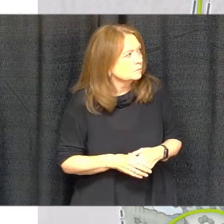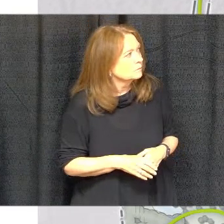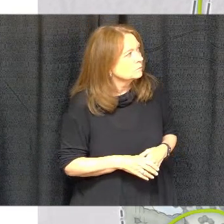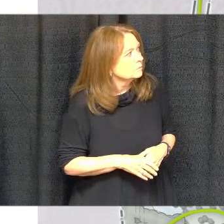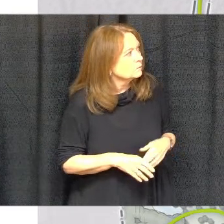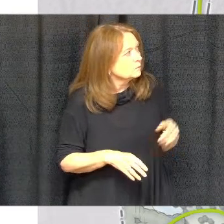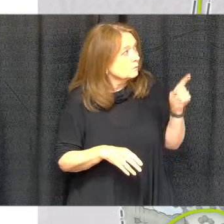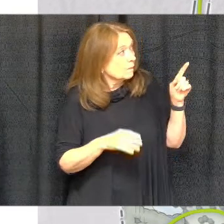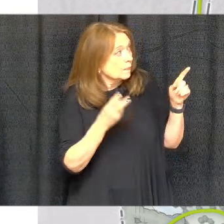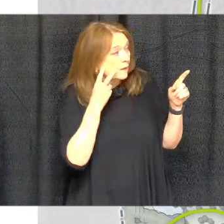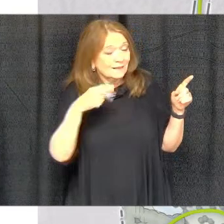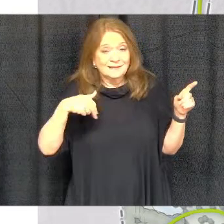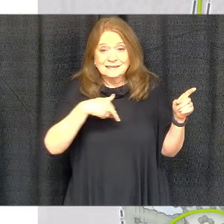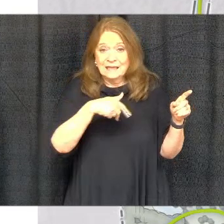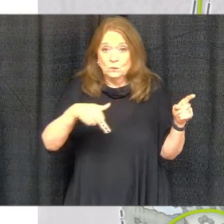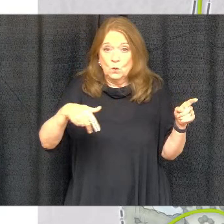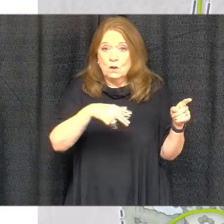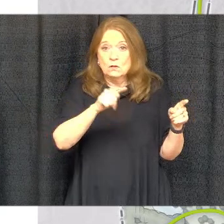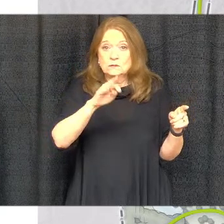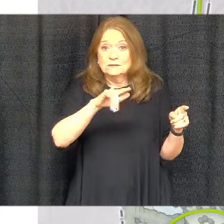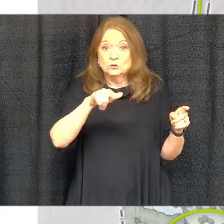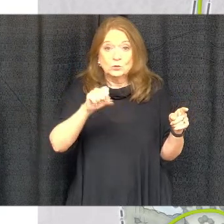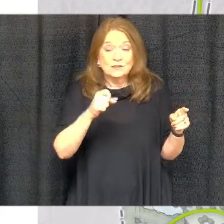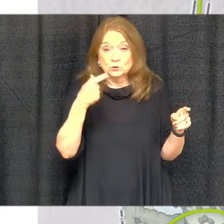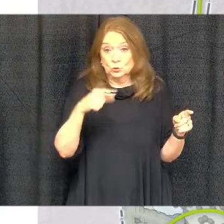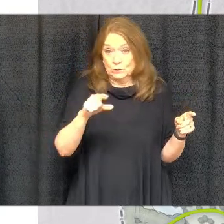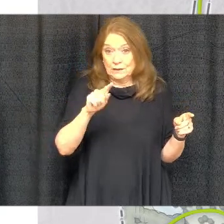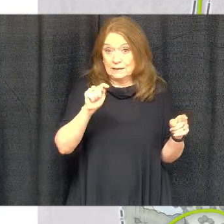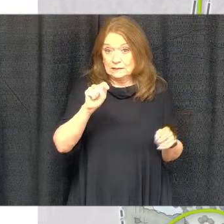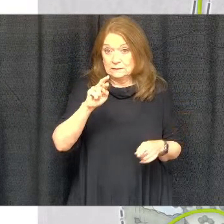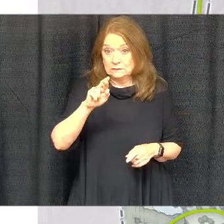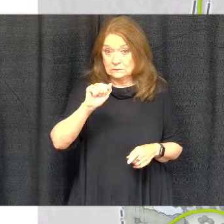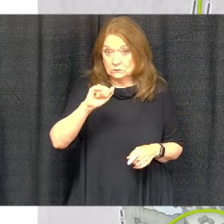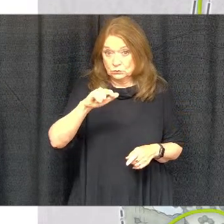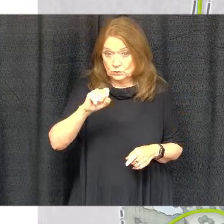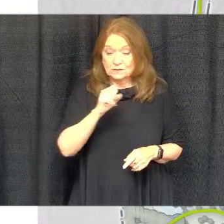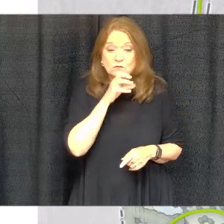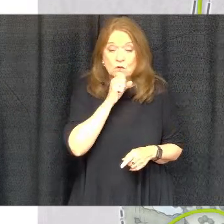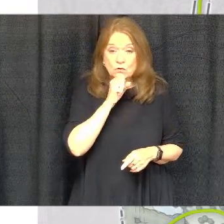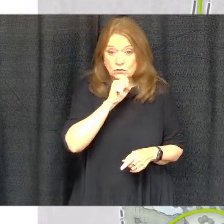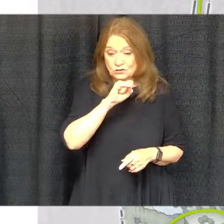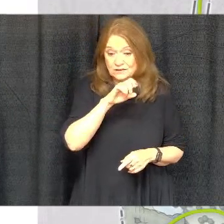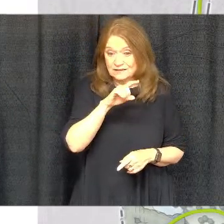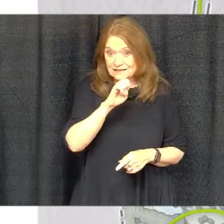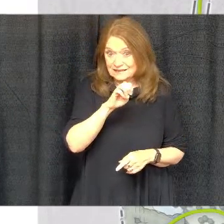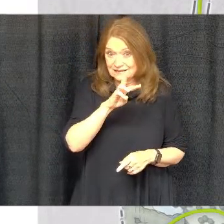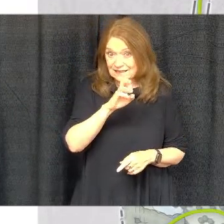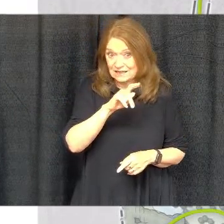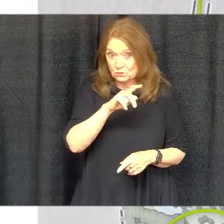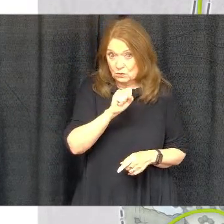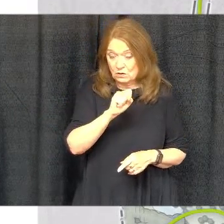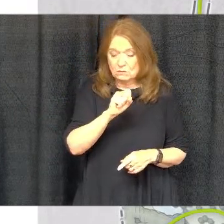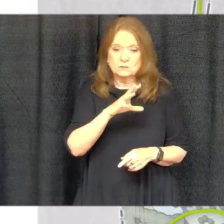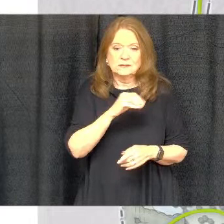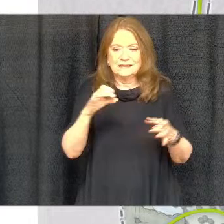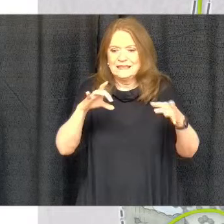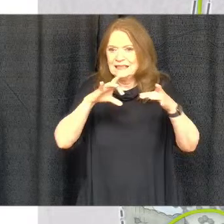This is your sidewalk and trail system. Green would be the trails, orange would be the sidewalks connecting throughout the